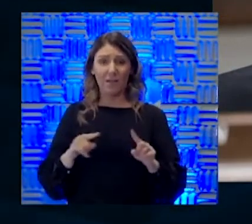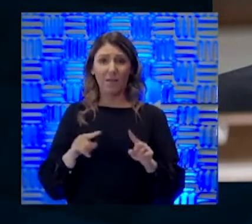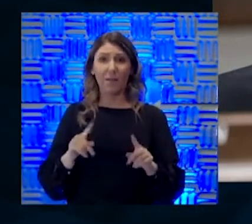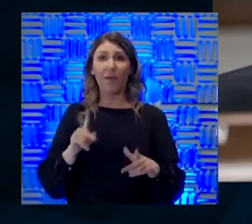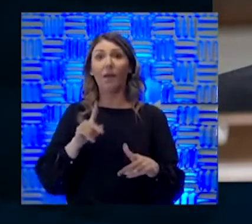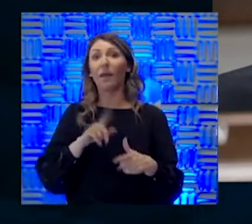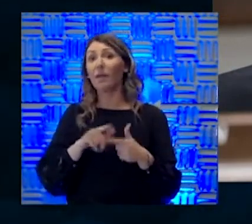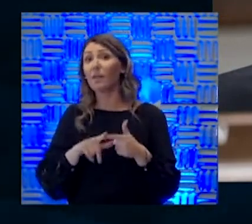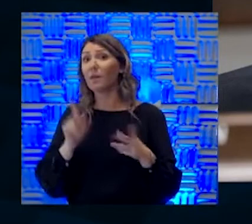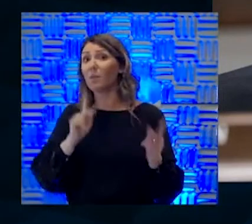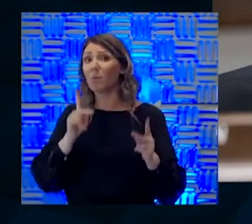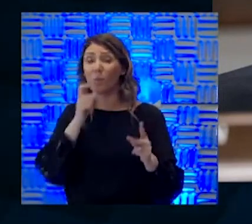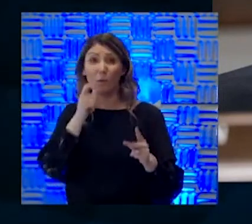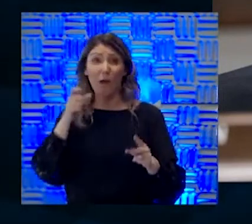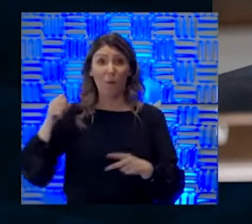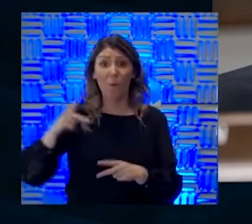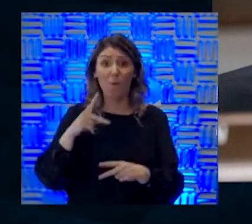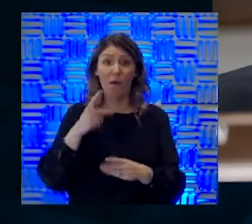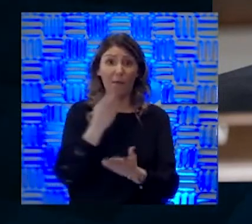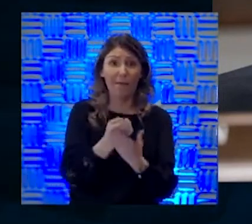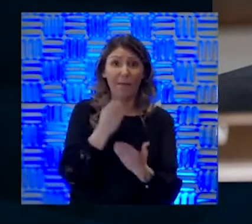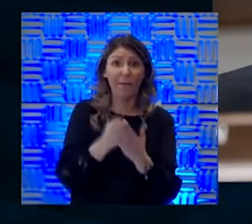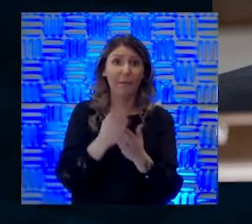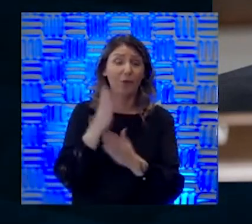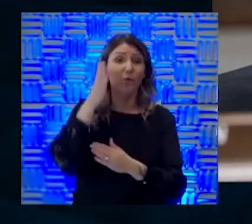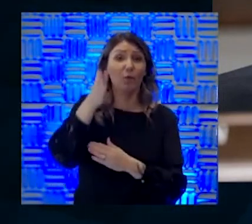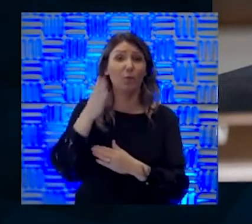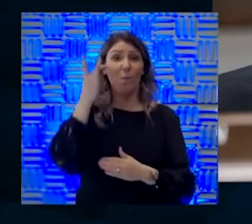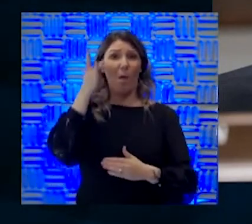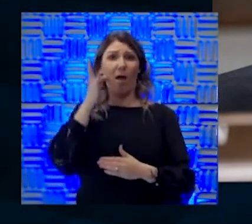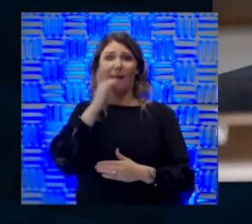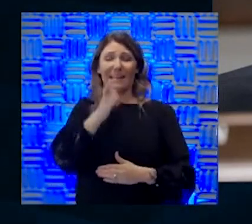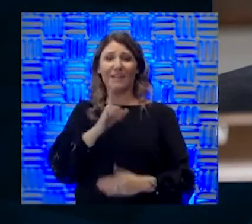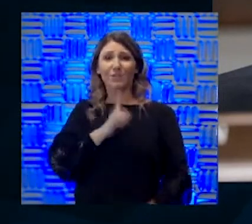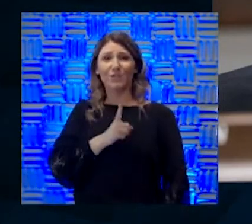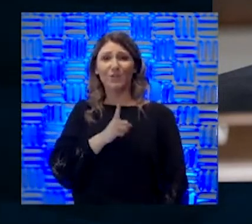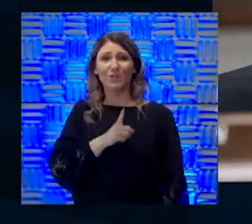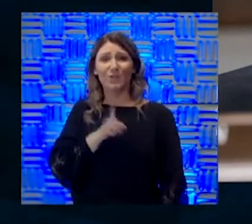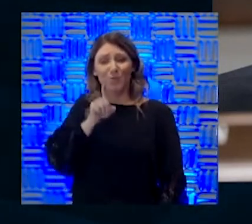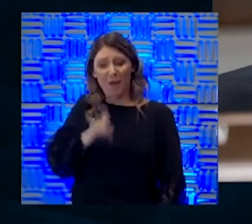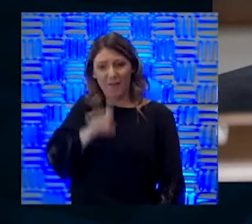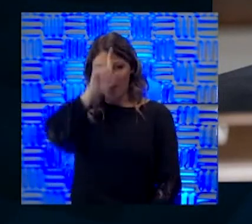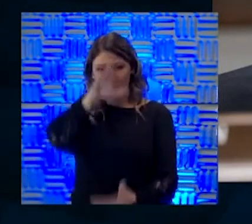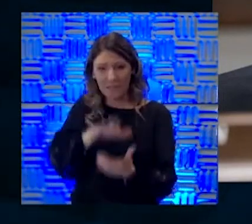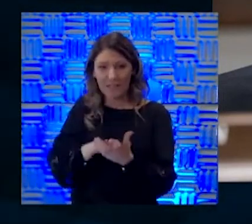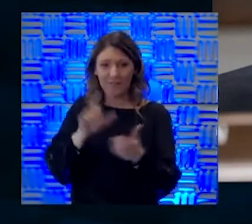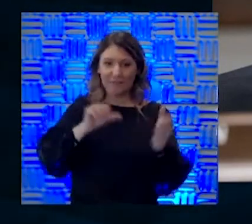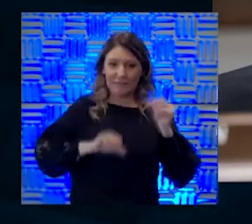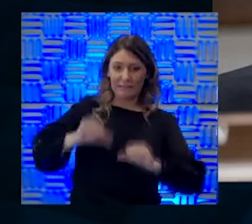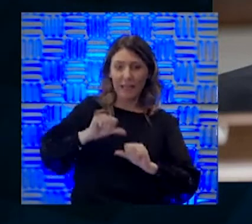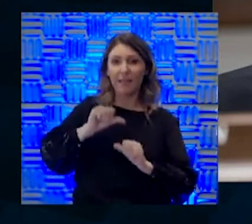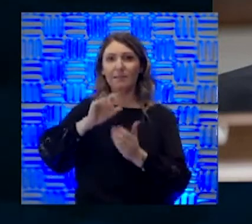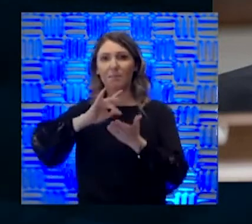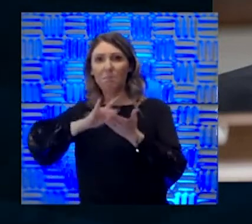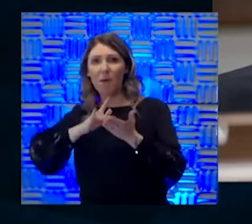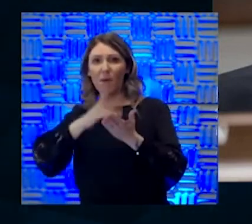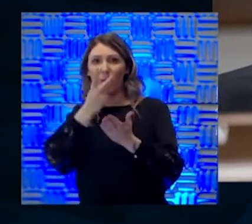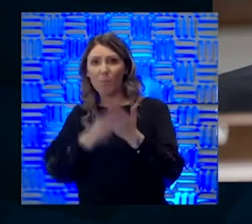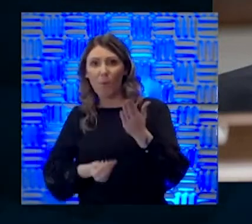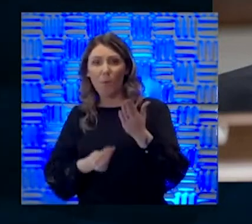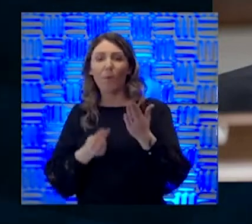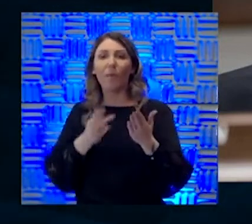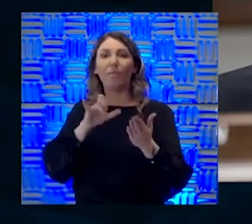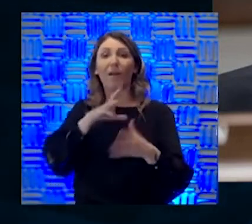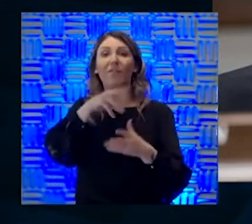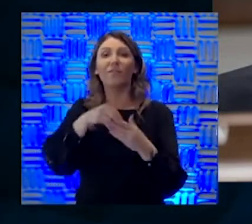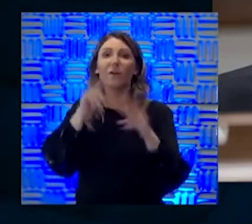enter the economy in the future because they're uncertain. We have to believe science and medicine, and that